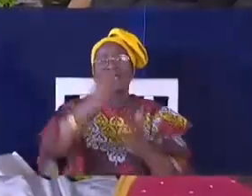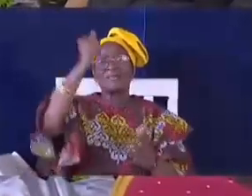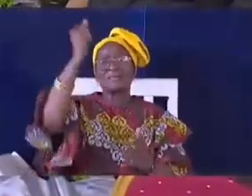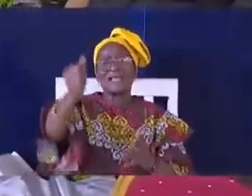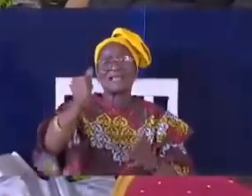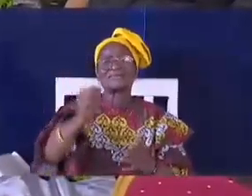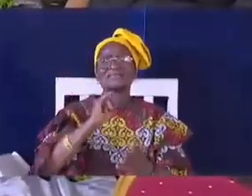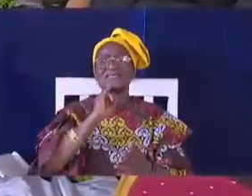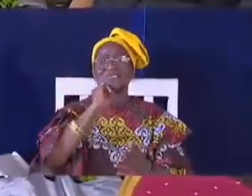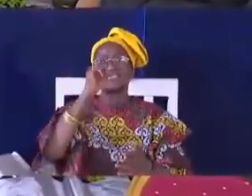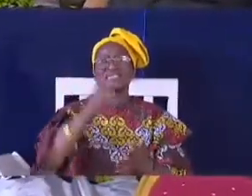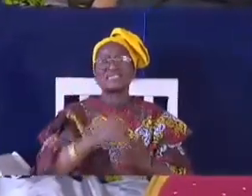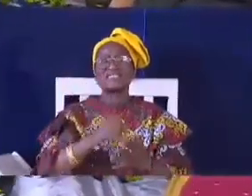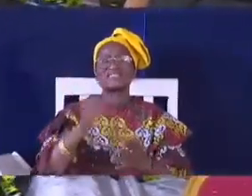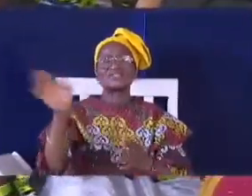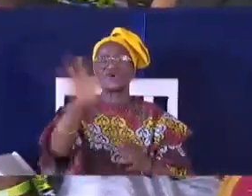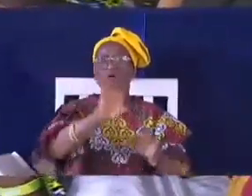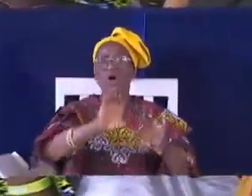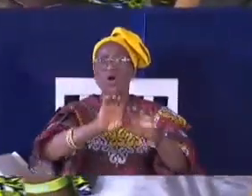Is it your company